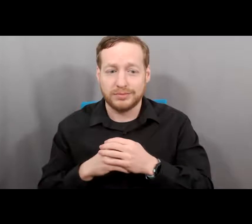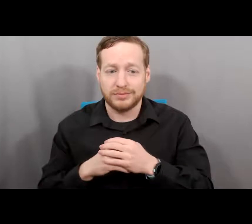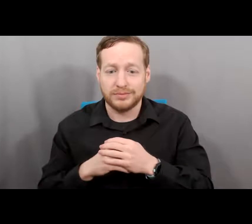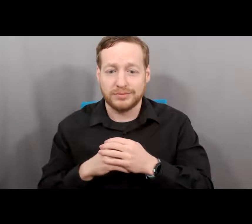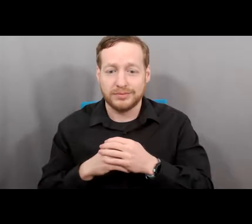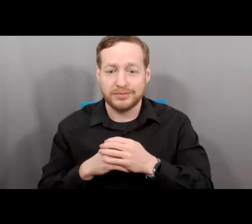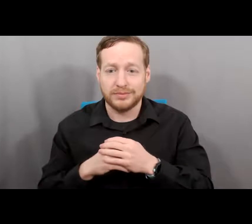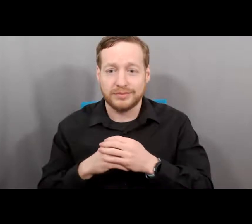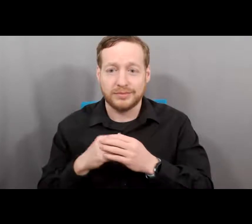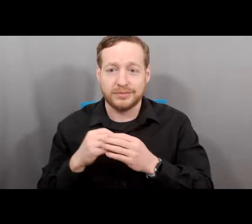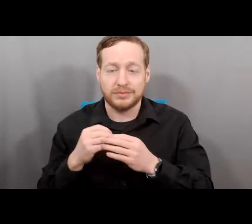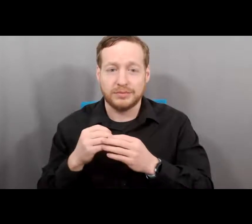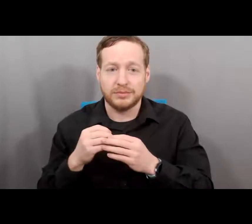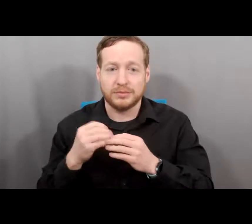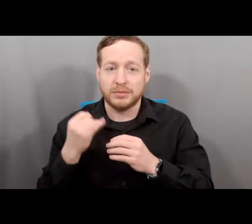committee.